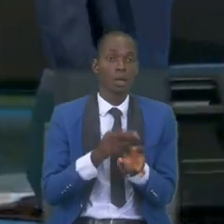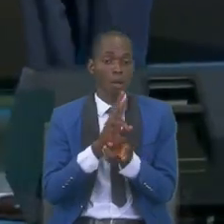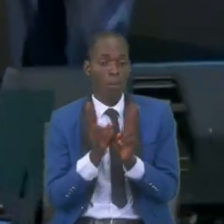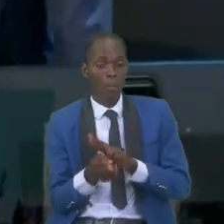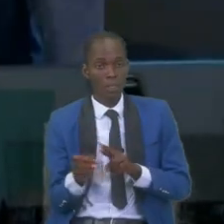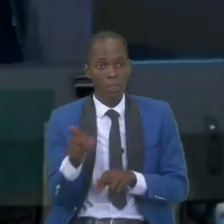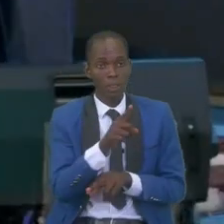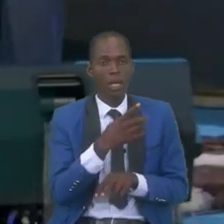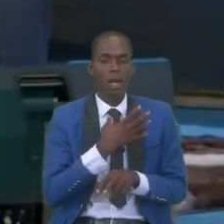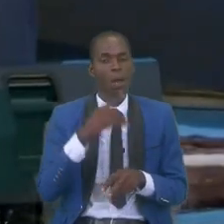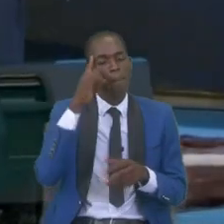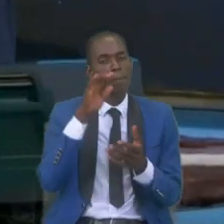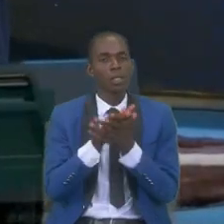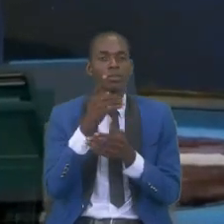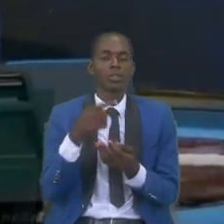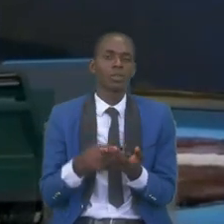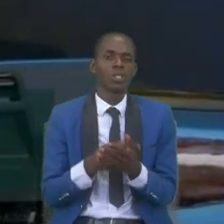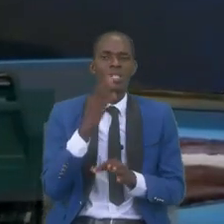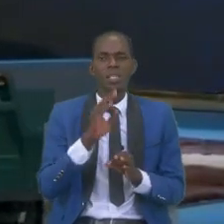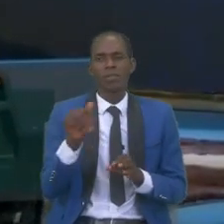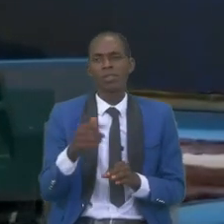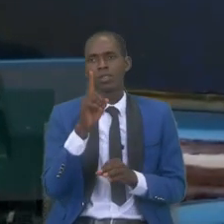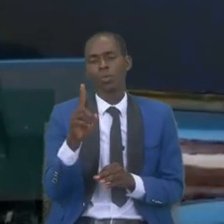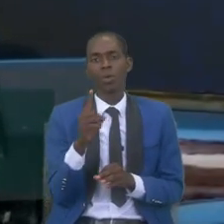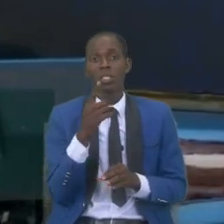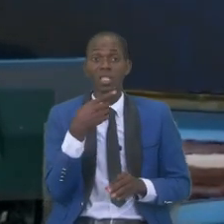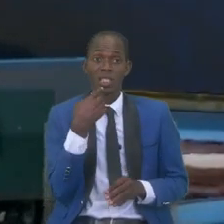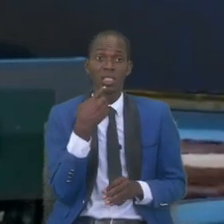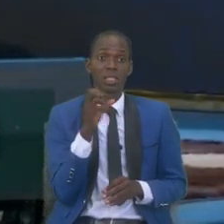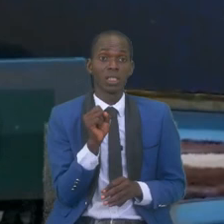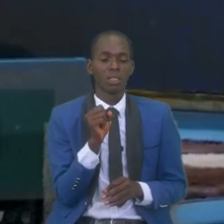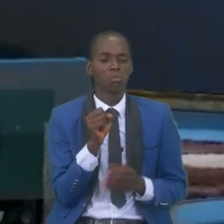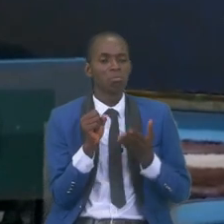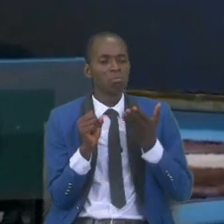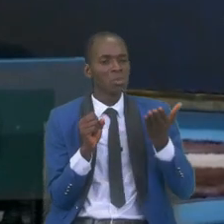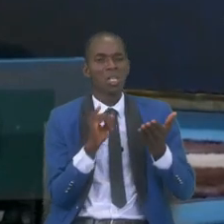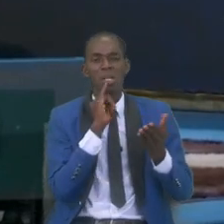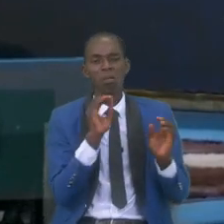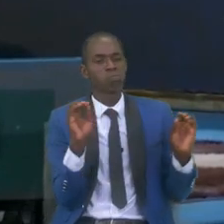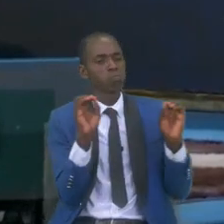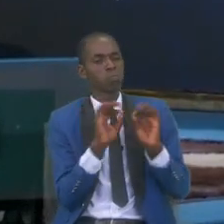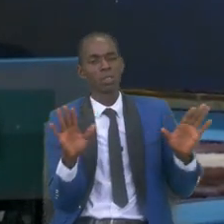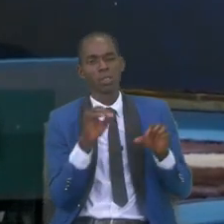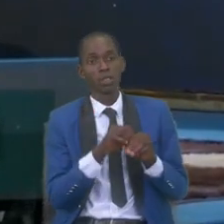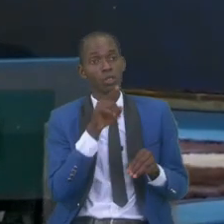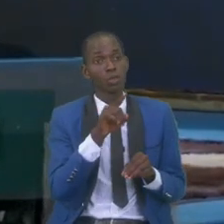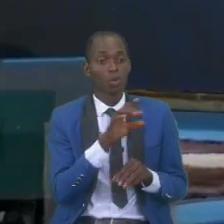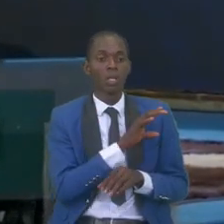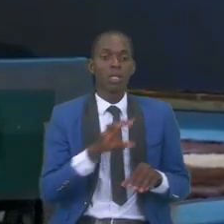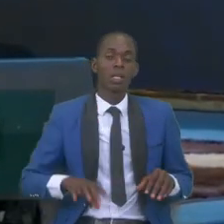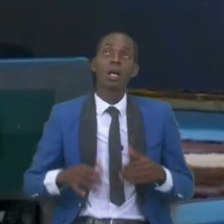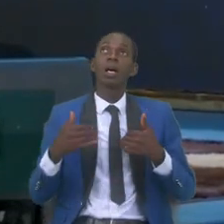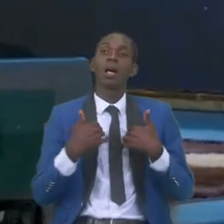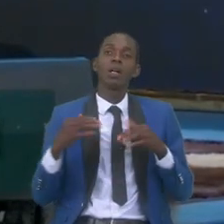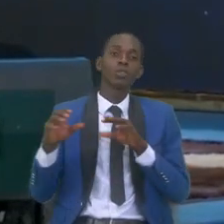the gospel. If anybody says, there is nothing you do, Christ has done everything, the